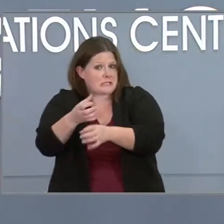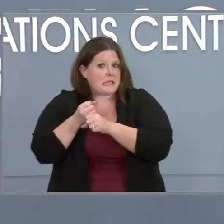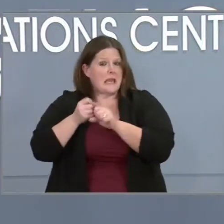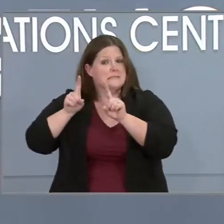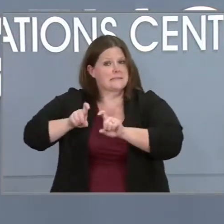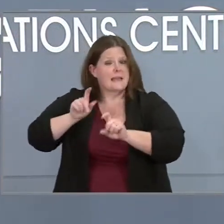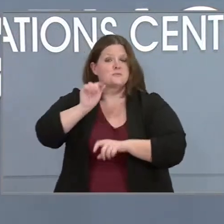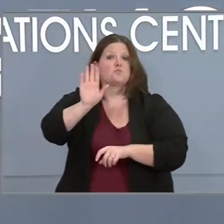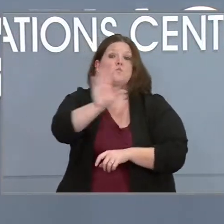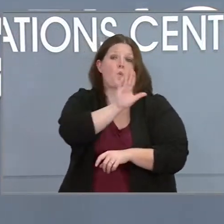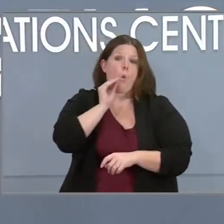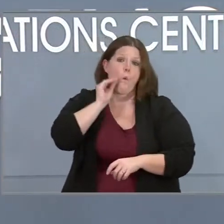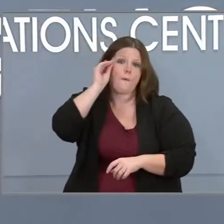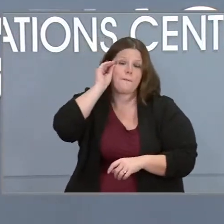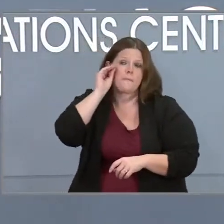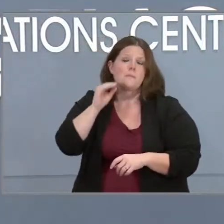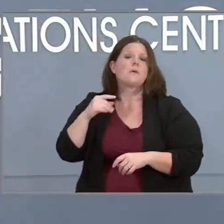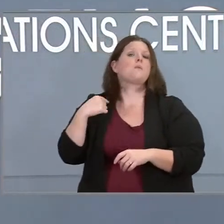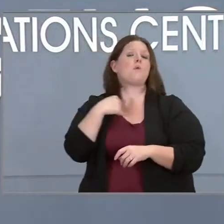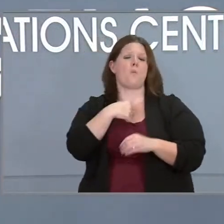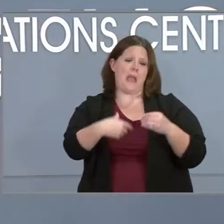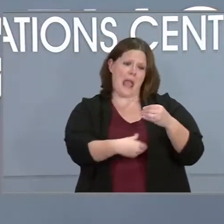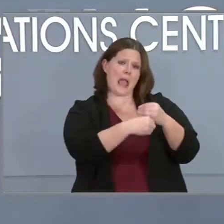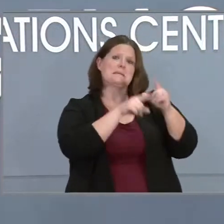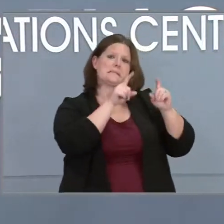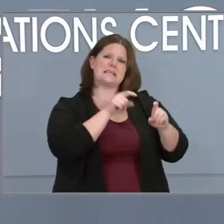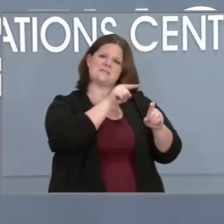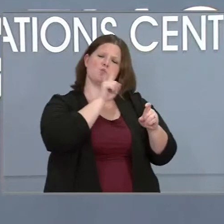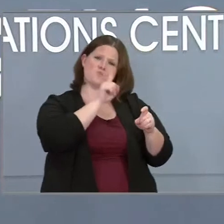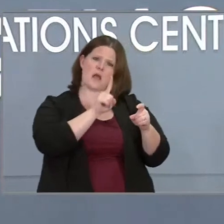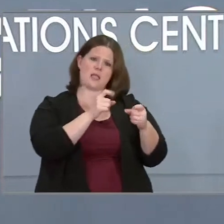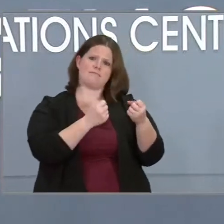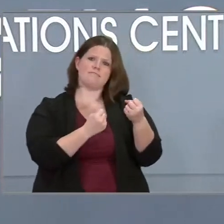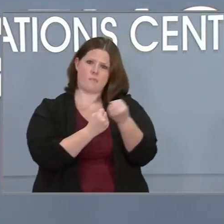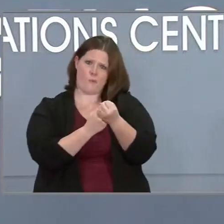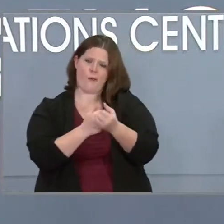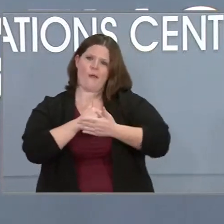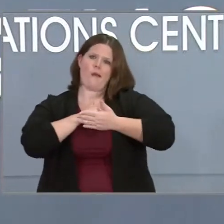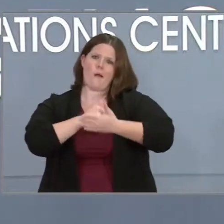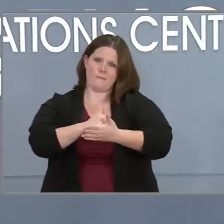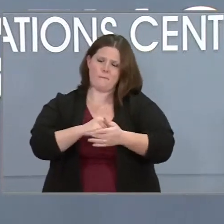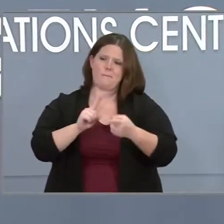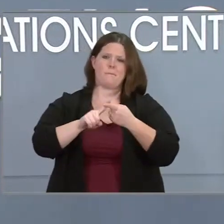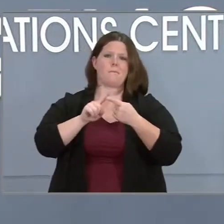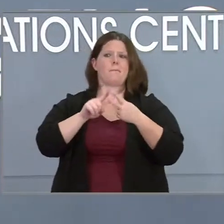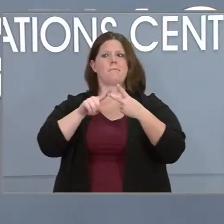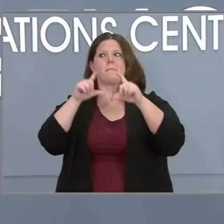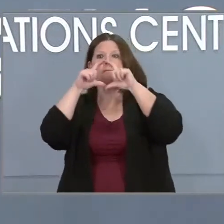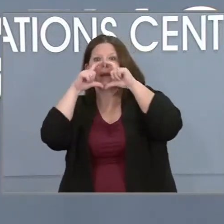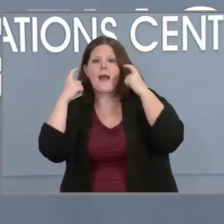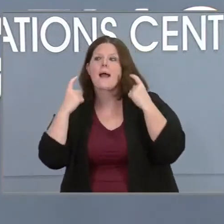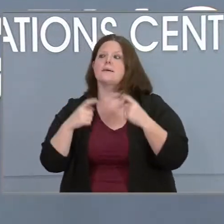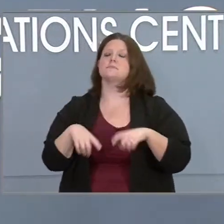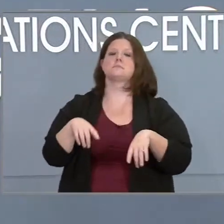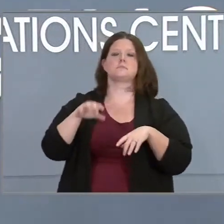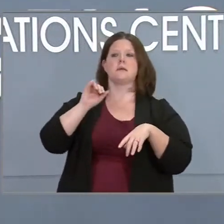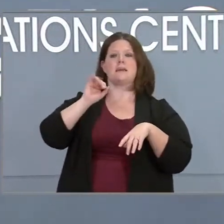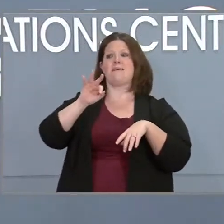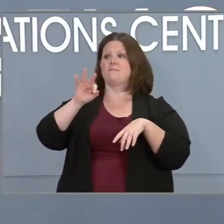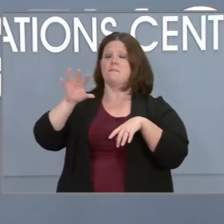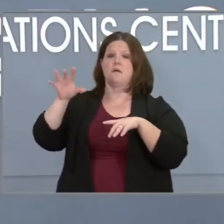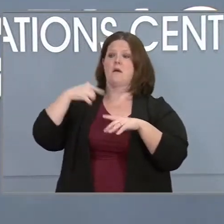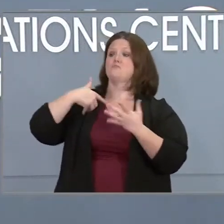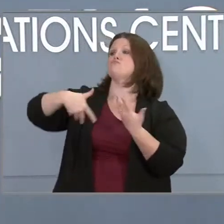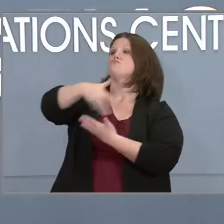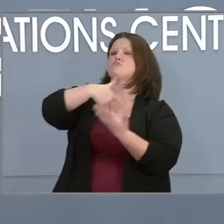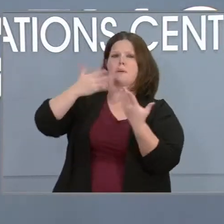as another layer of protection. Again, vaccines most important, masks indoors, testing if you've been exposed or have symptoms,